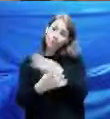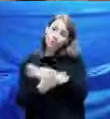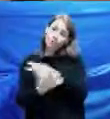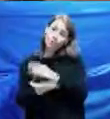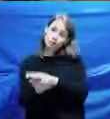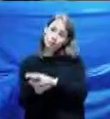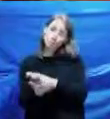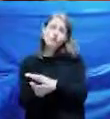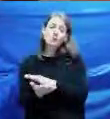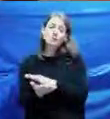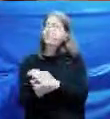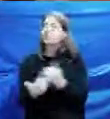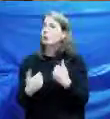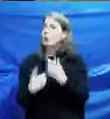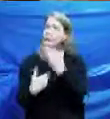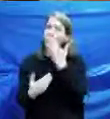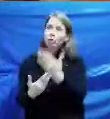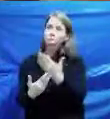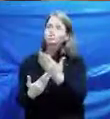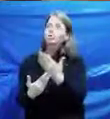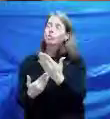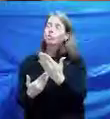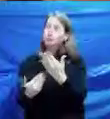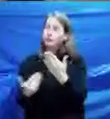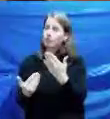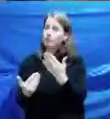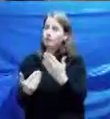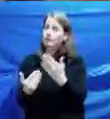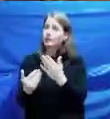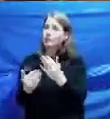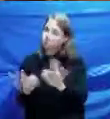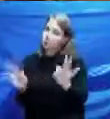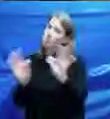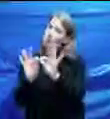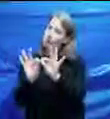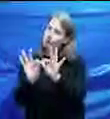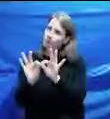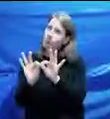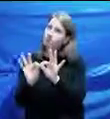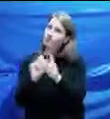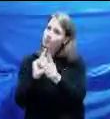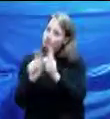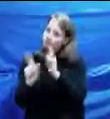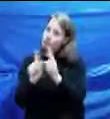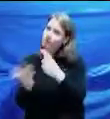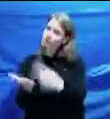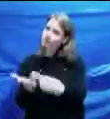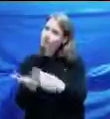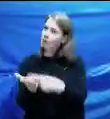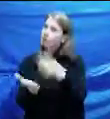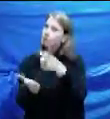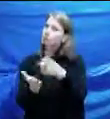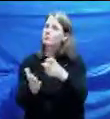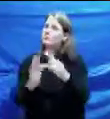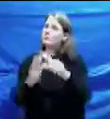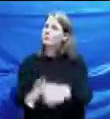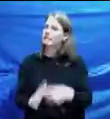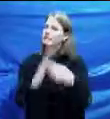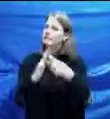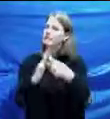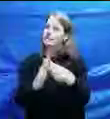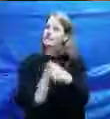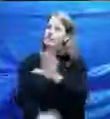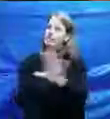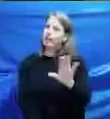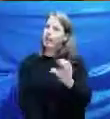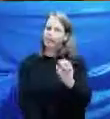a meaningful conversation about it, you have to activate schema, right? Like you have to wake up. I used to Yeah. say I used to tell students that we were tilling